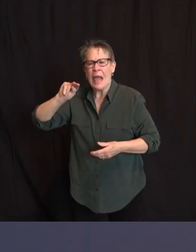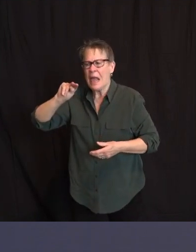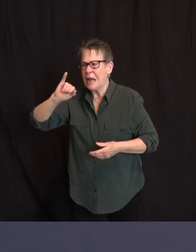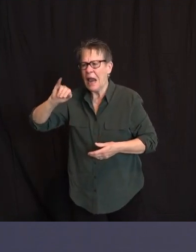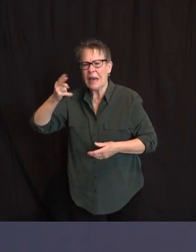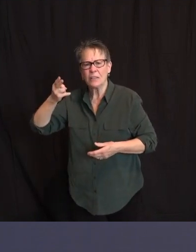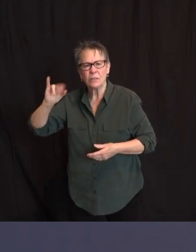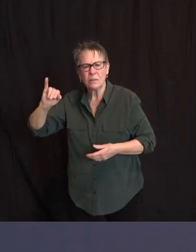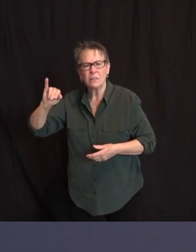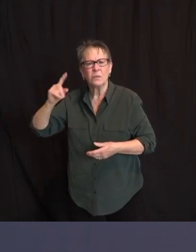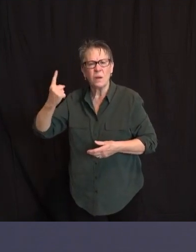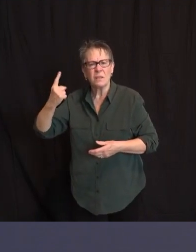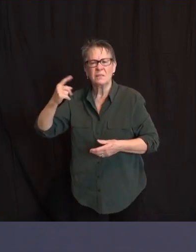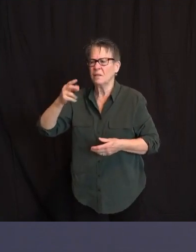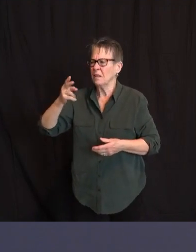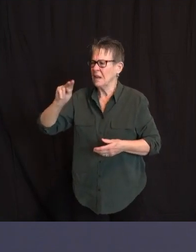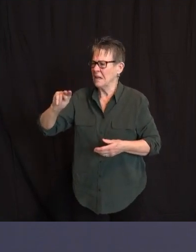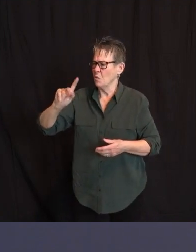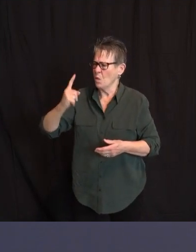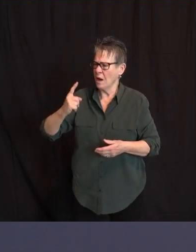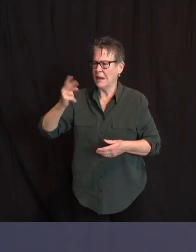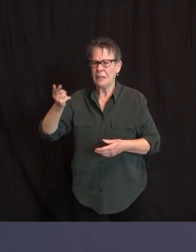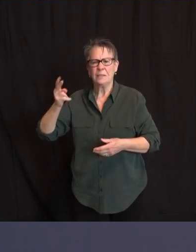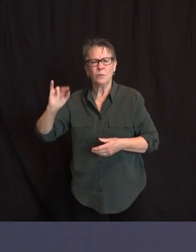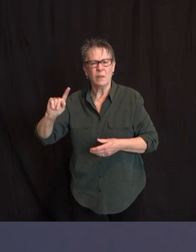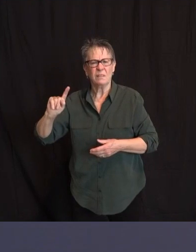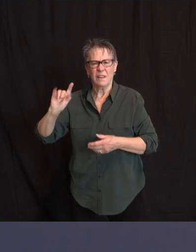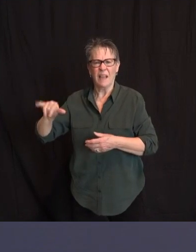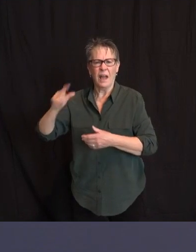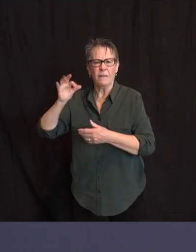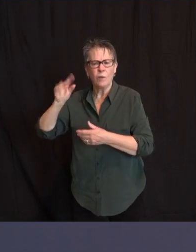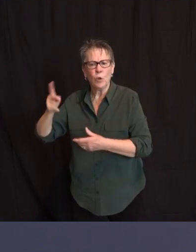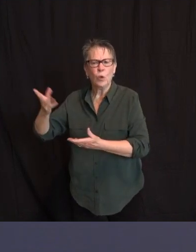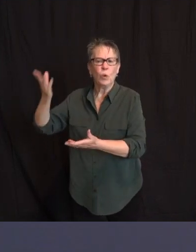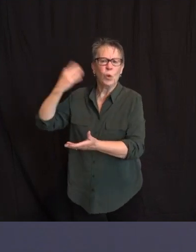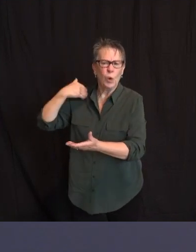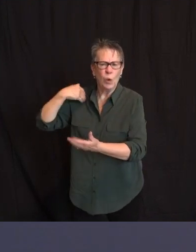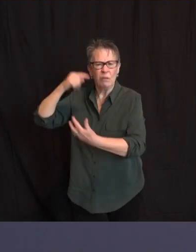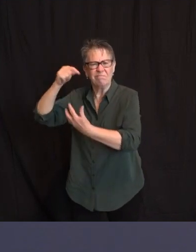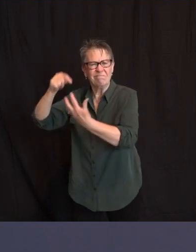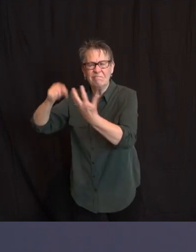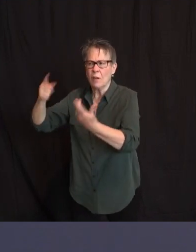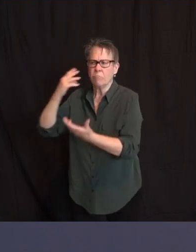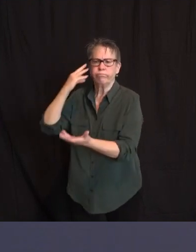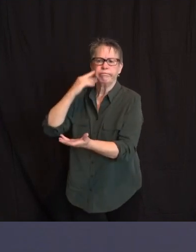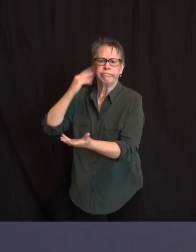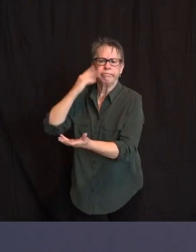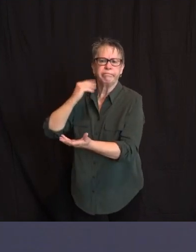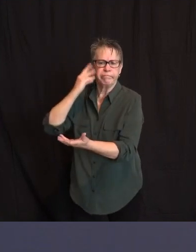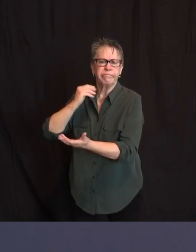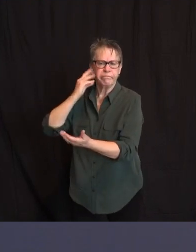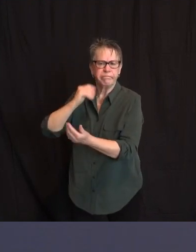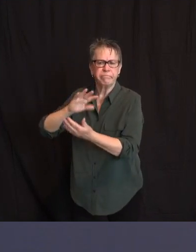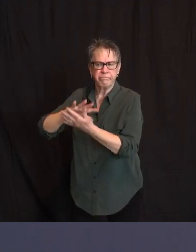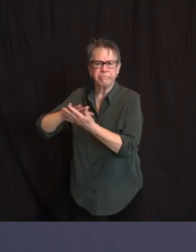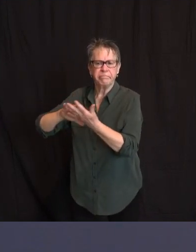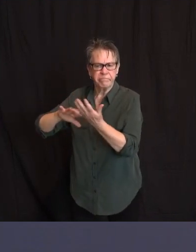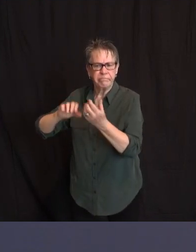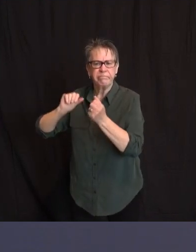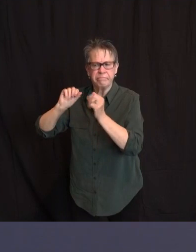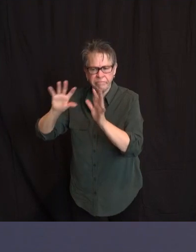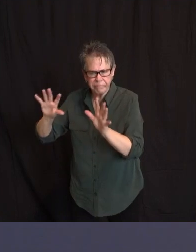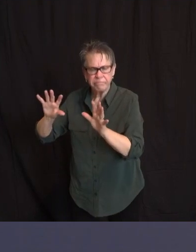what right now seems like a chaotic situation. Will we make good decisions during this time? You betcha. And the